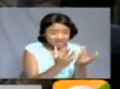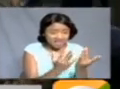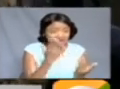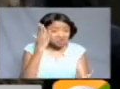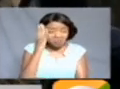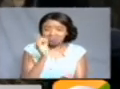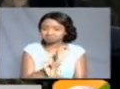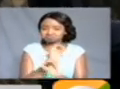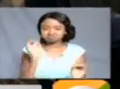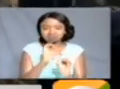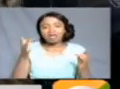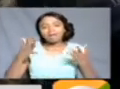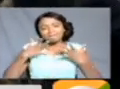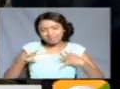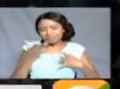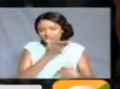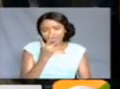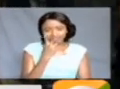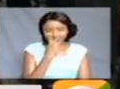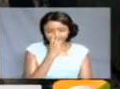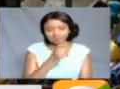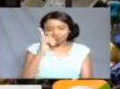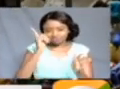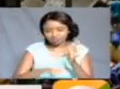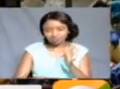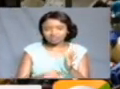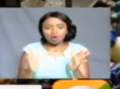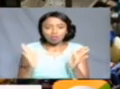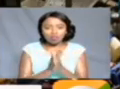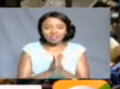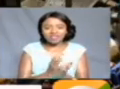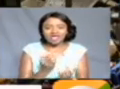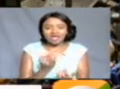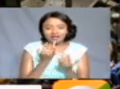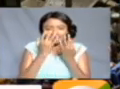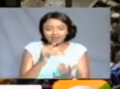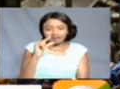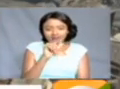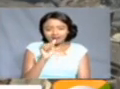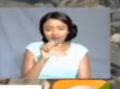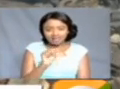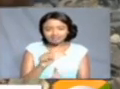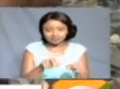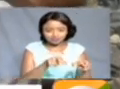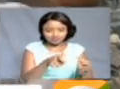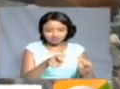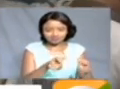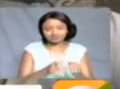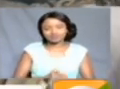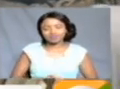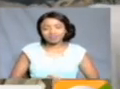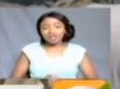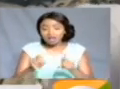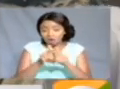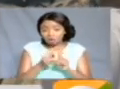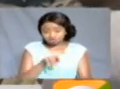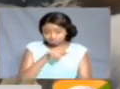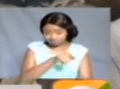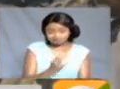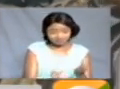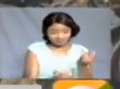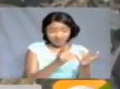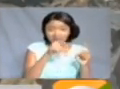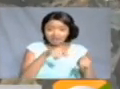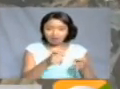established, residents here suspect it could have been started because of leakage from a gas cooker. And while the morning fire has been contained in